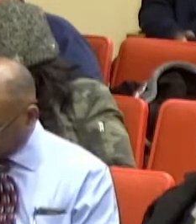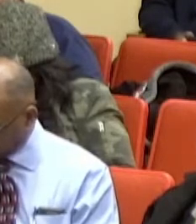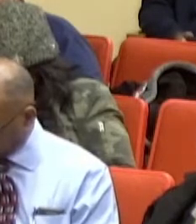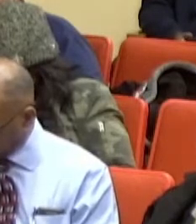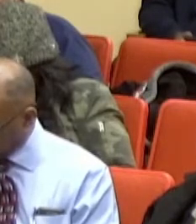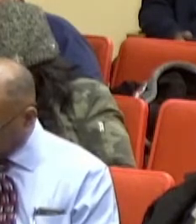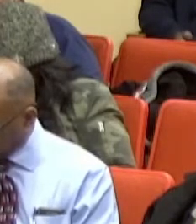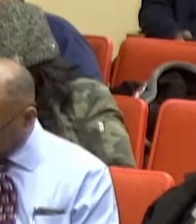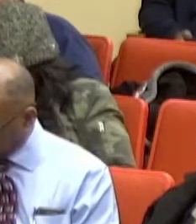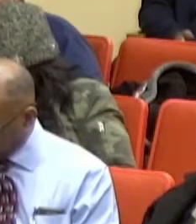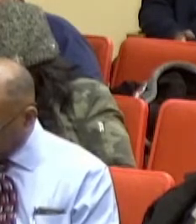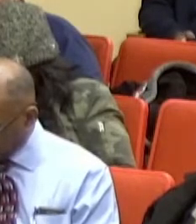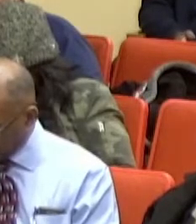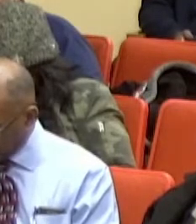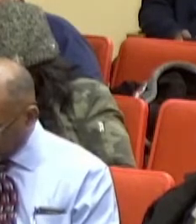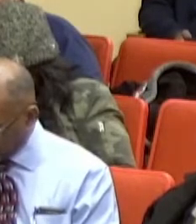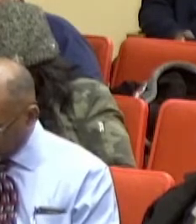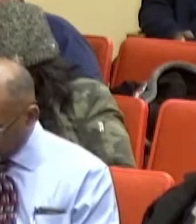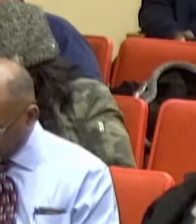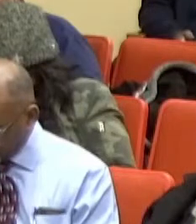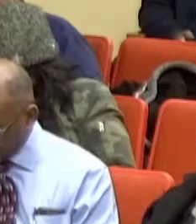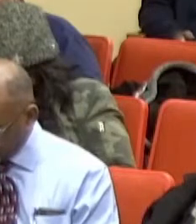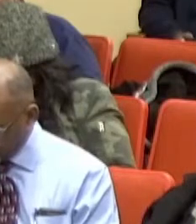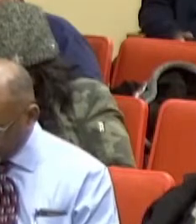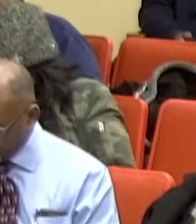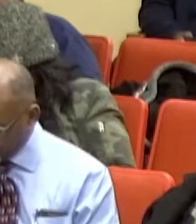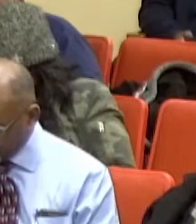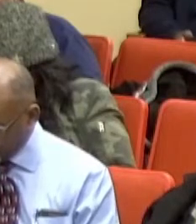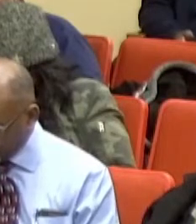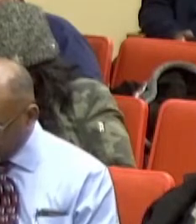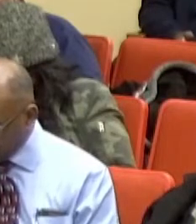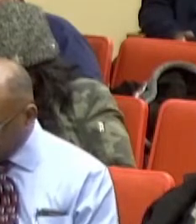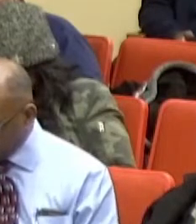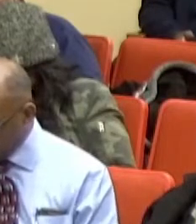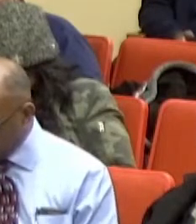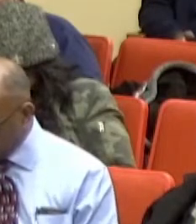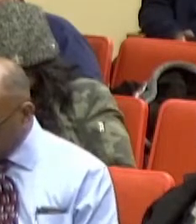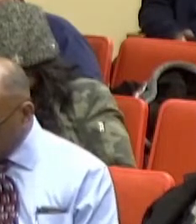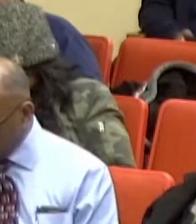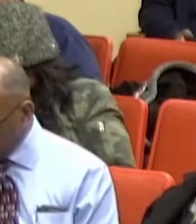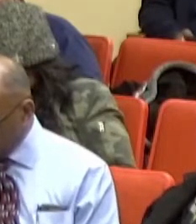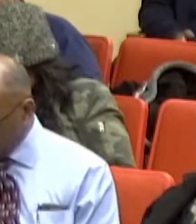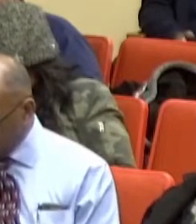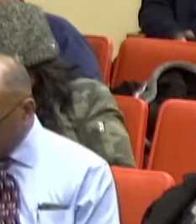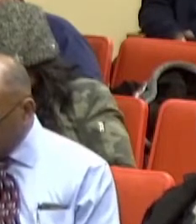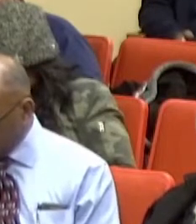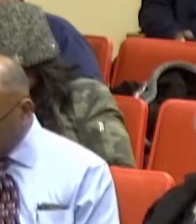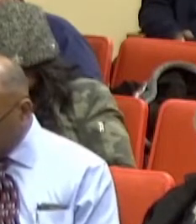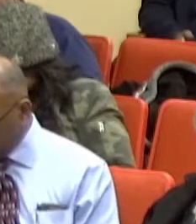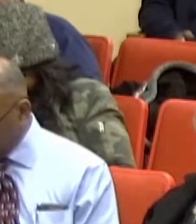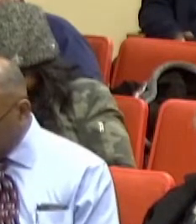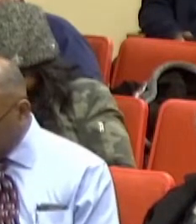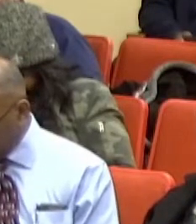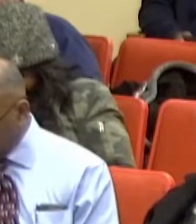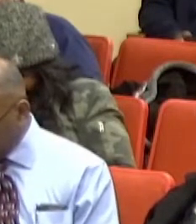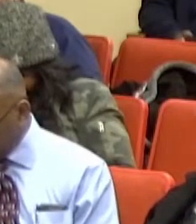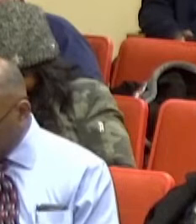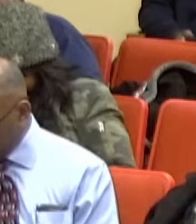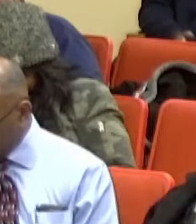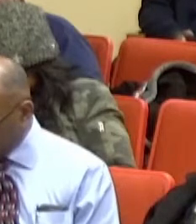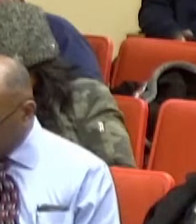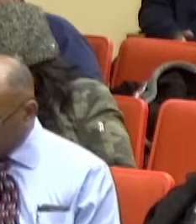in the southwest corner of the property. Photos presented in the last 2 meetings only showed this property from